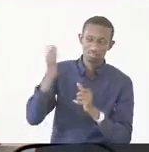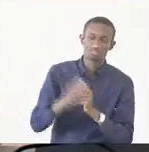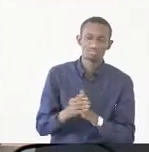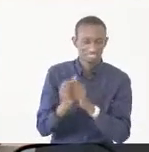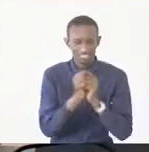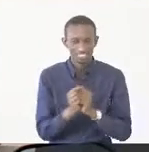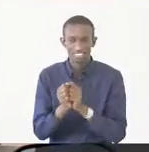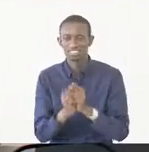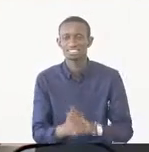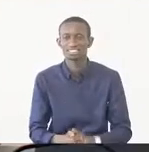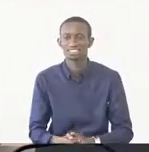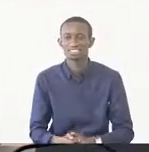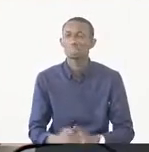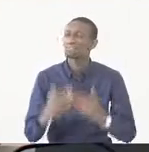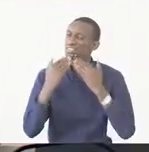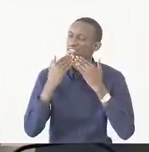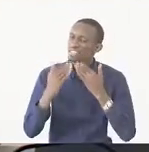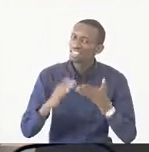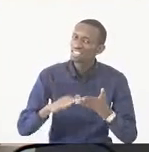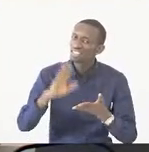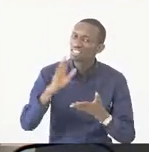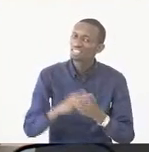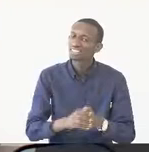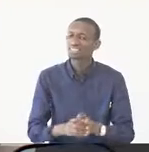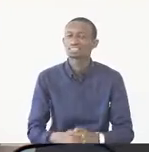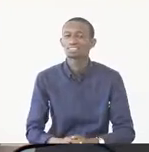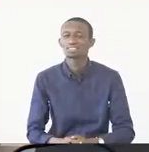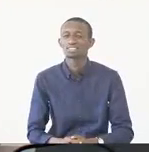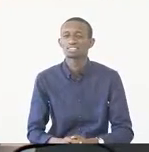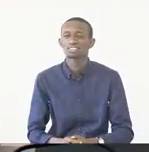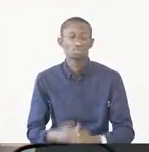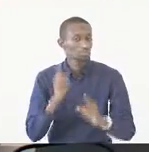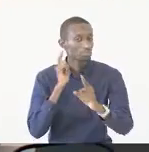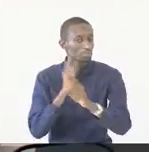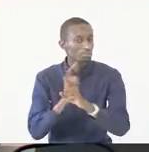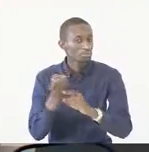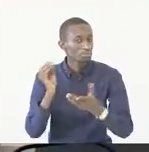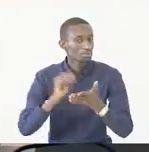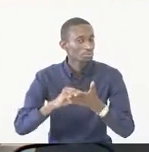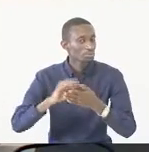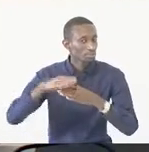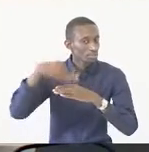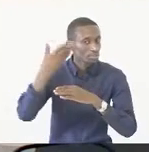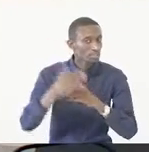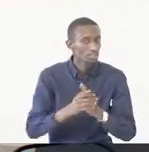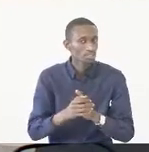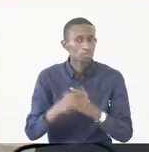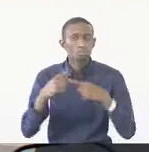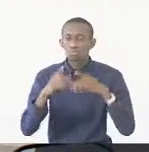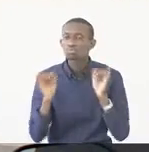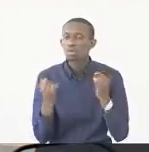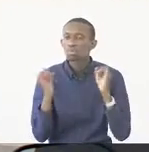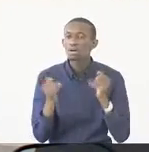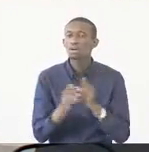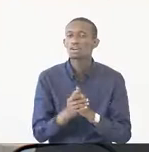of you. And thank you very much for having me today. We meet again by the next time, but trying to